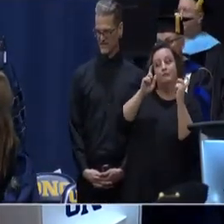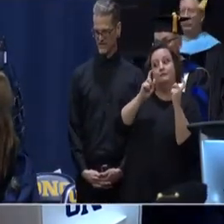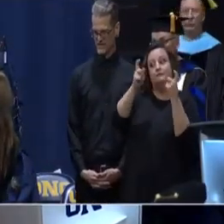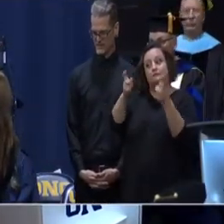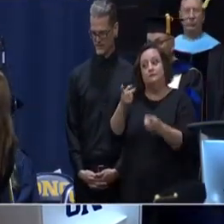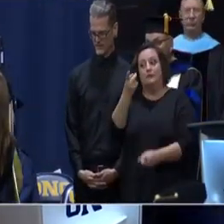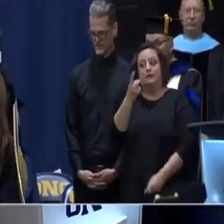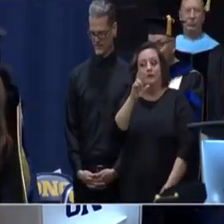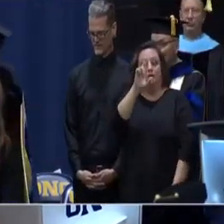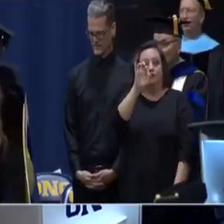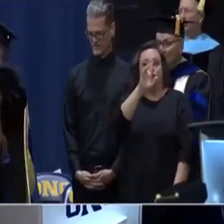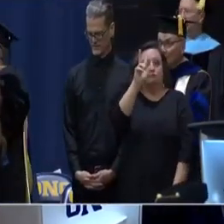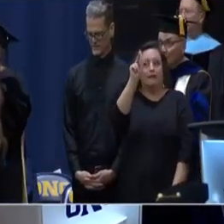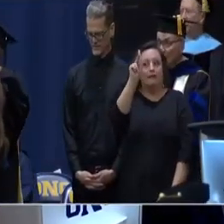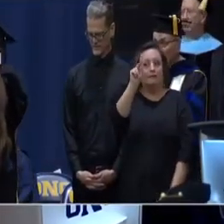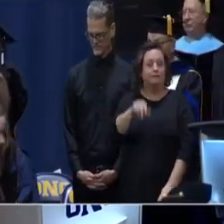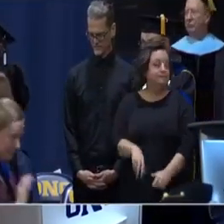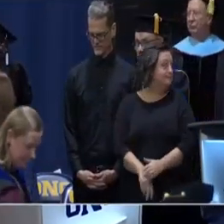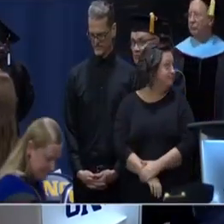Riddick.